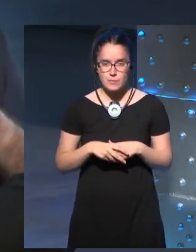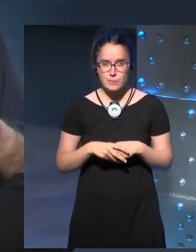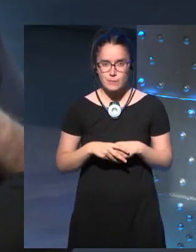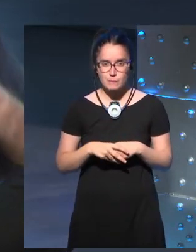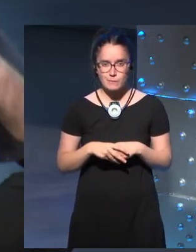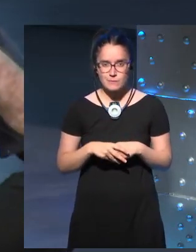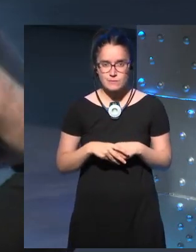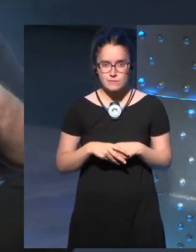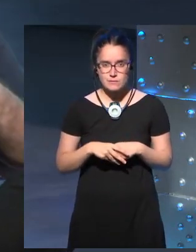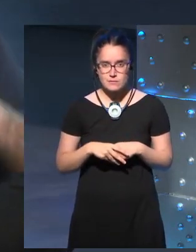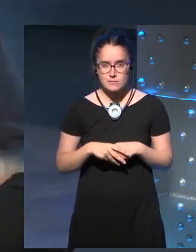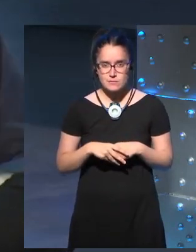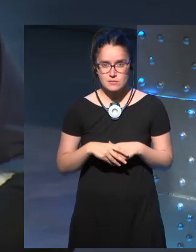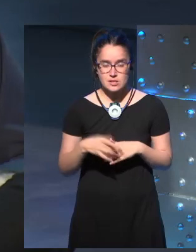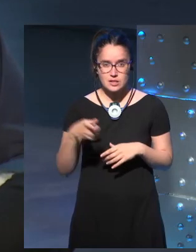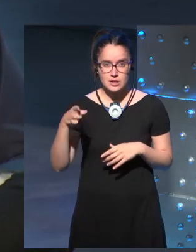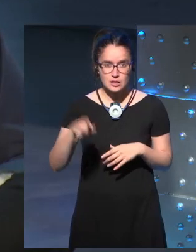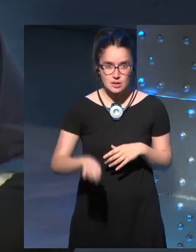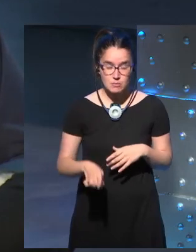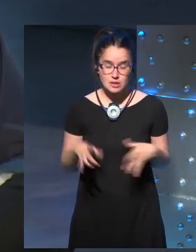one's identity, one's place.